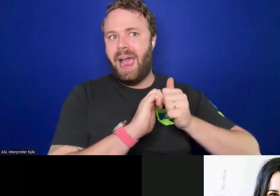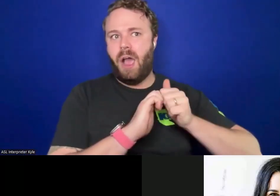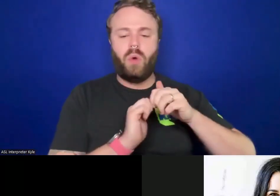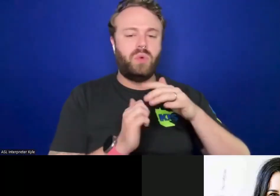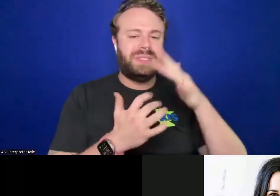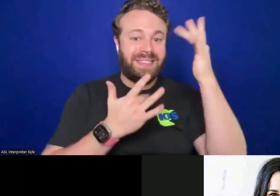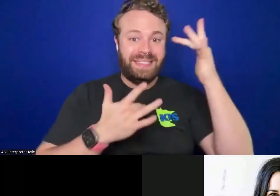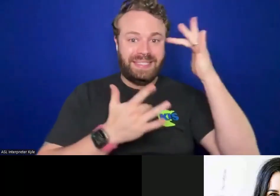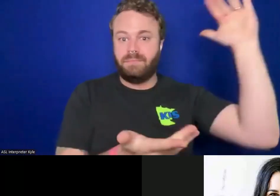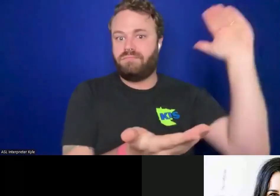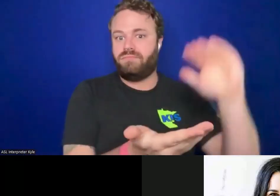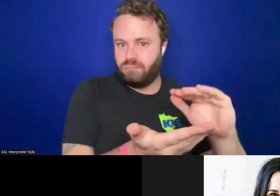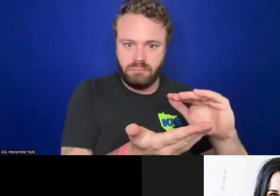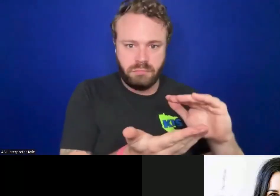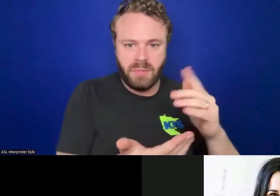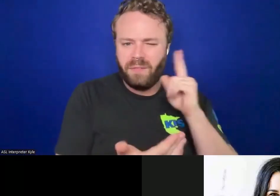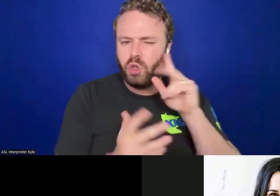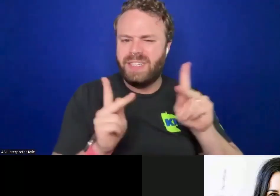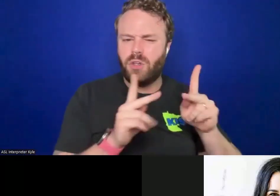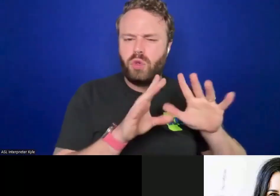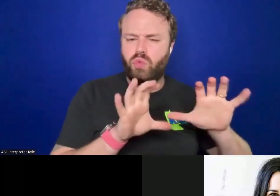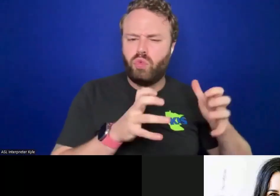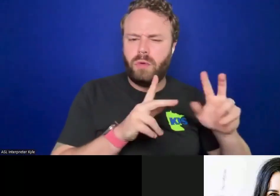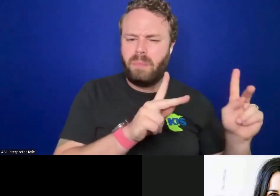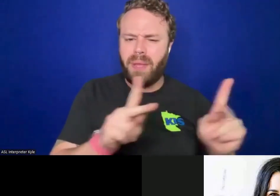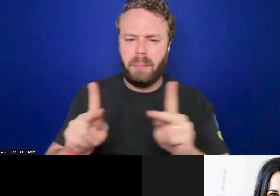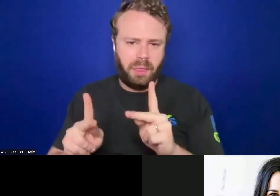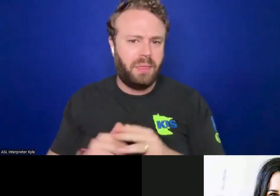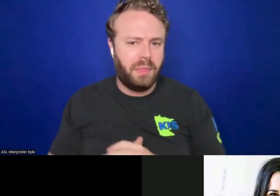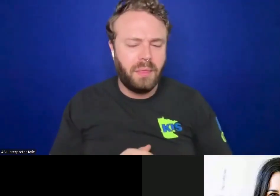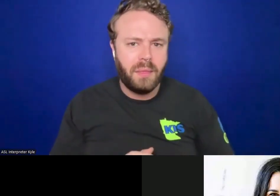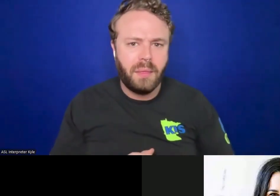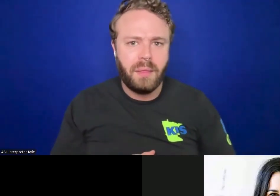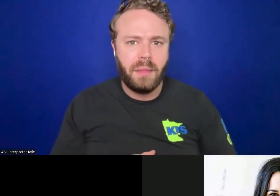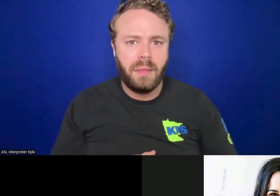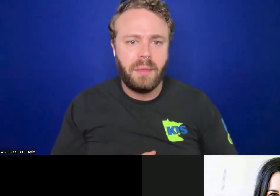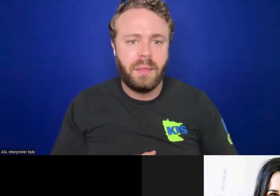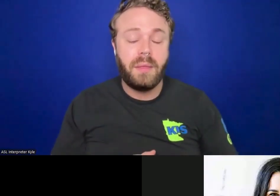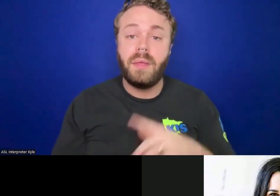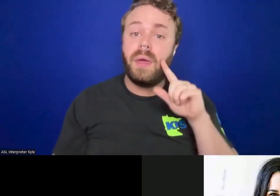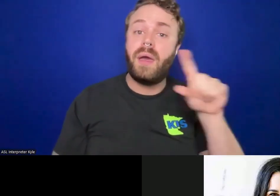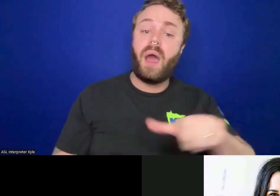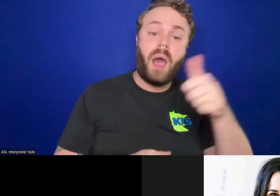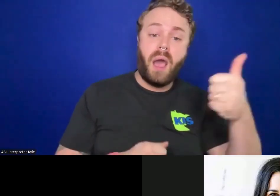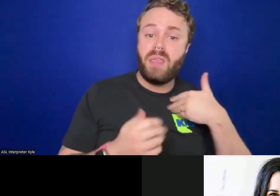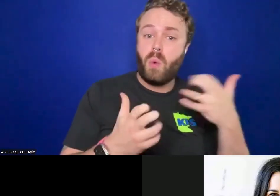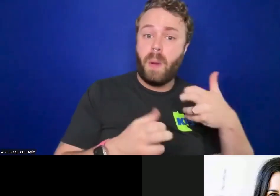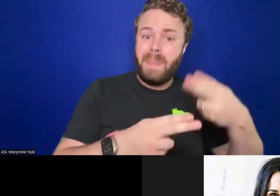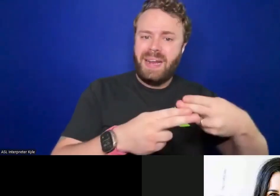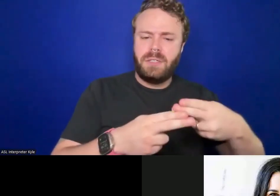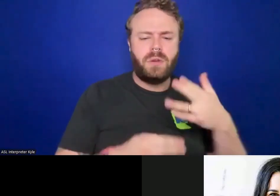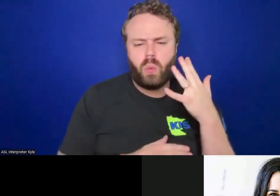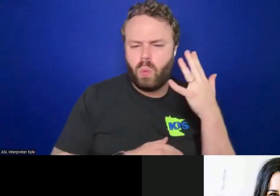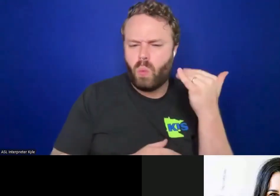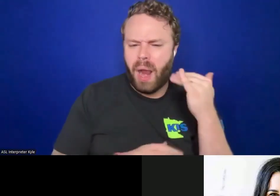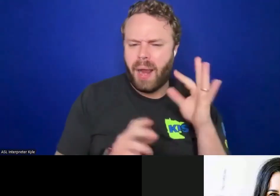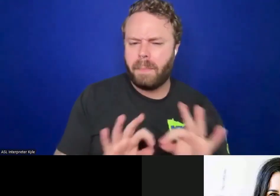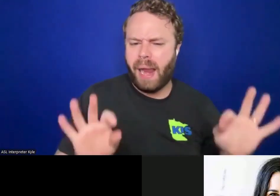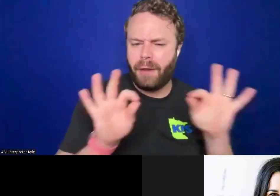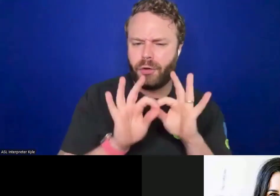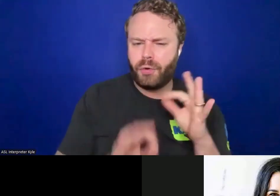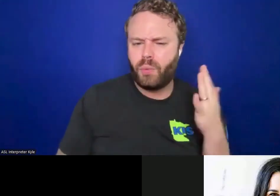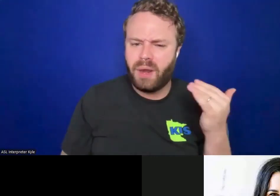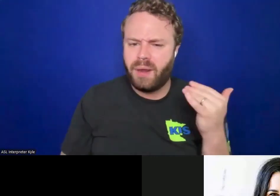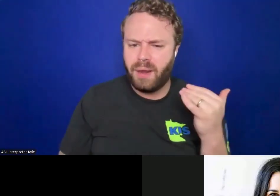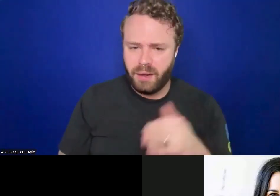populations. The last thing that I just want to touch on is why this matters. Those of